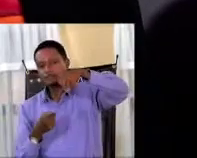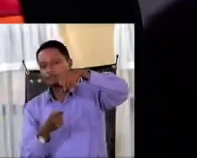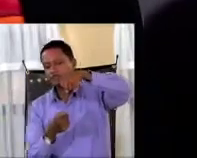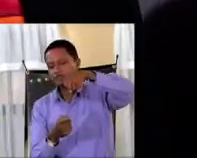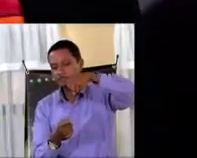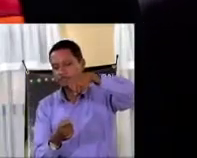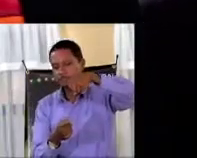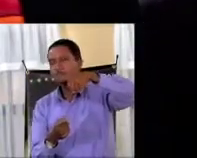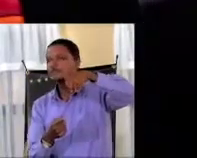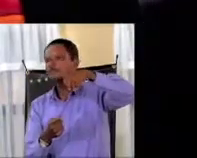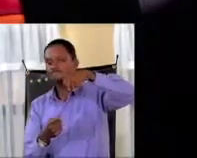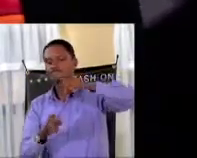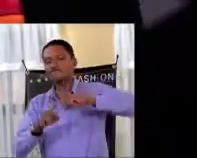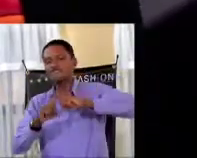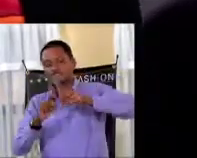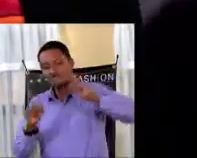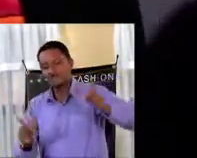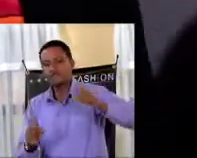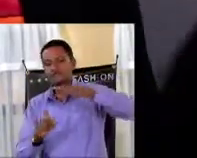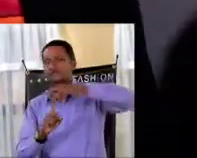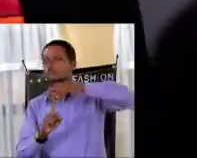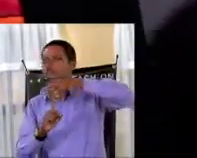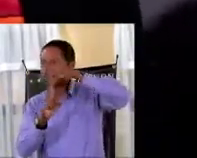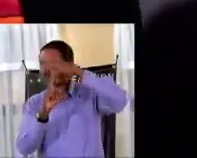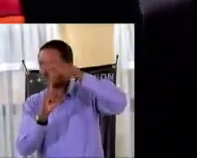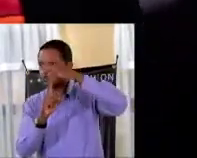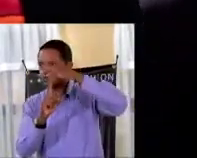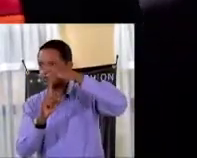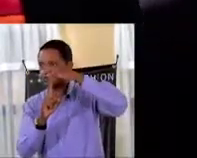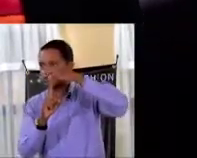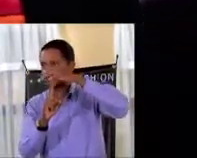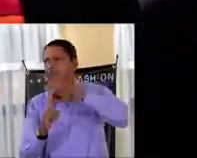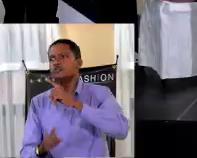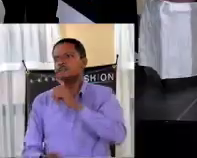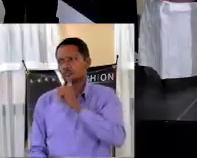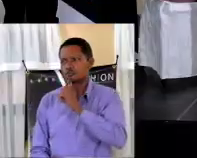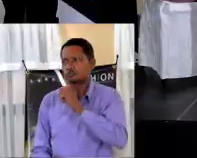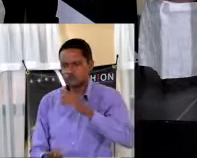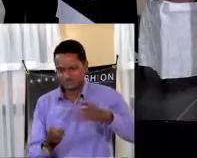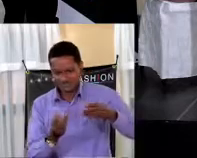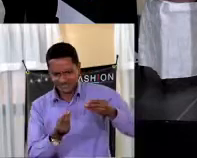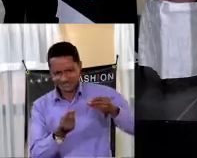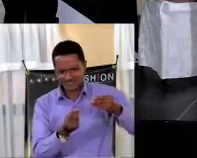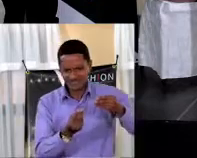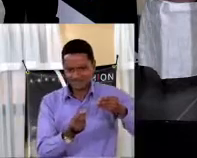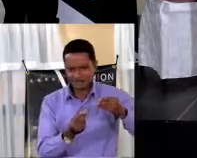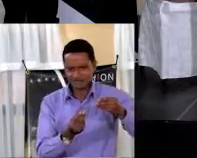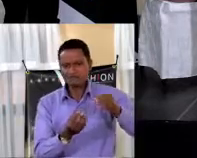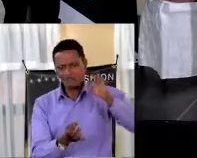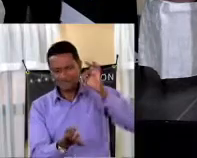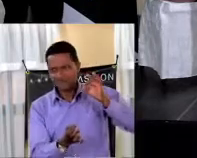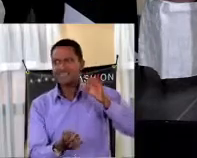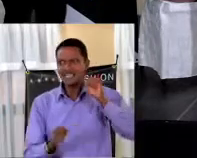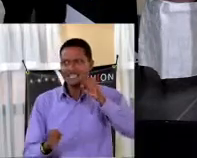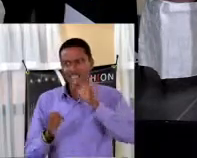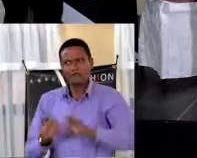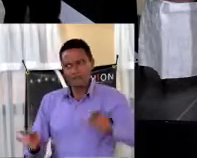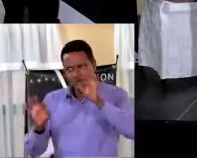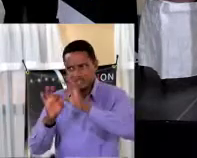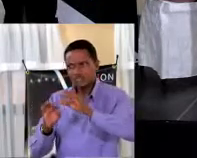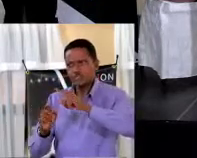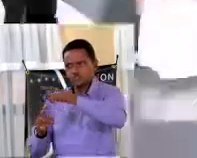your ability to stitch in bidirectional ways or whatever. But your uniqueness as a designer and